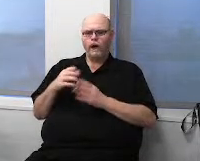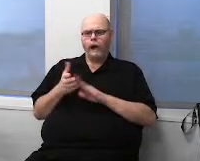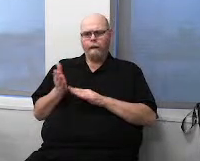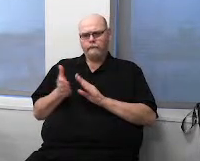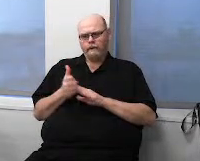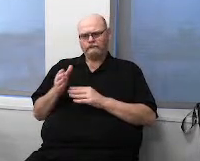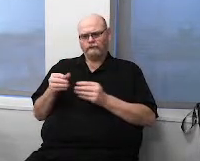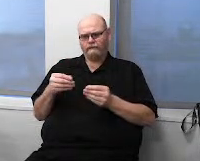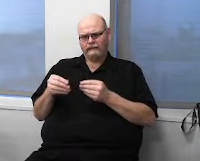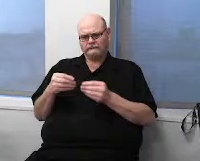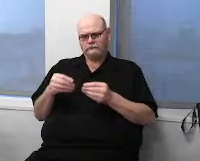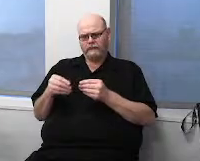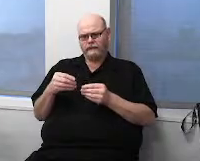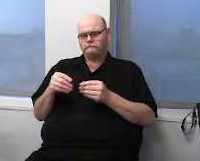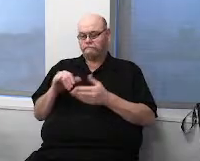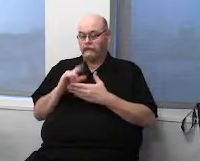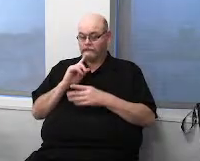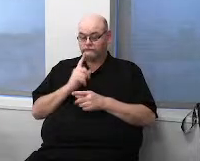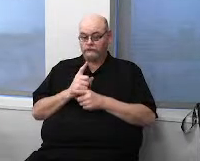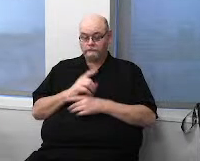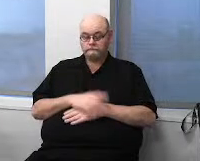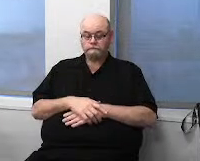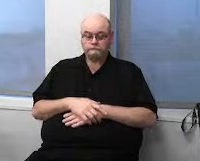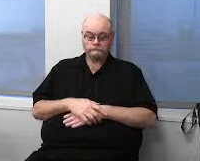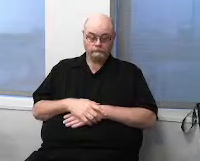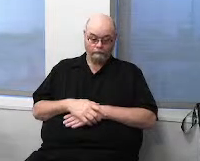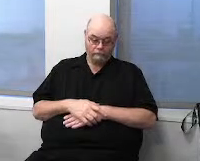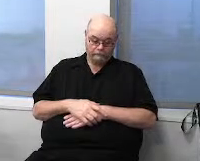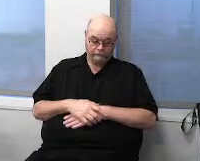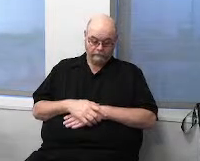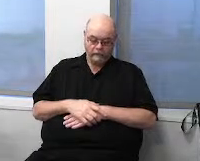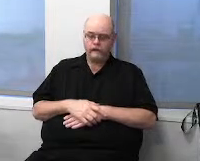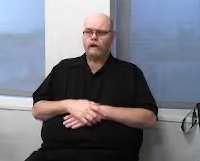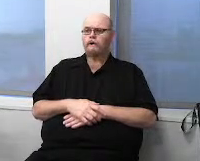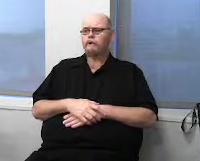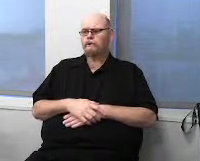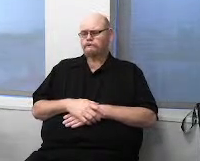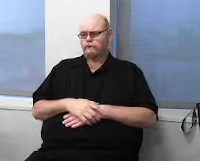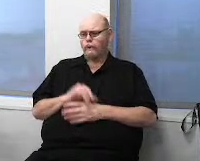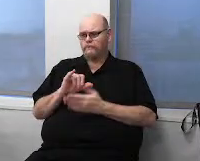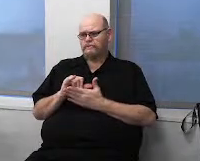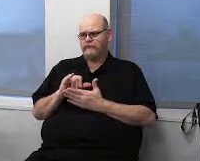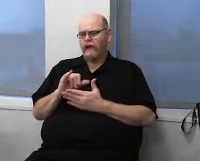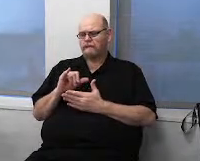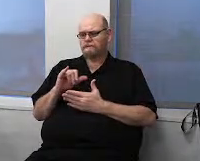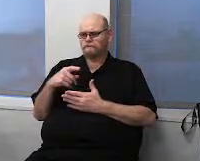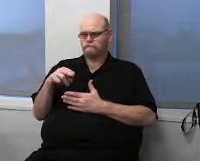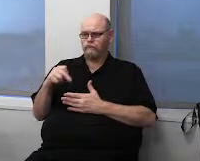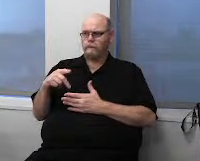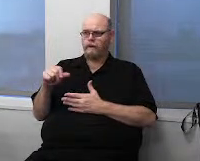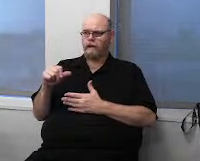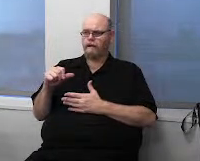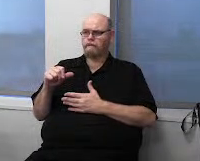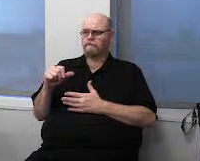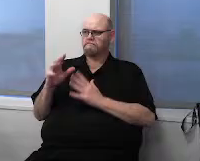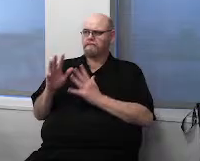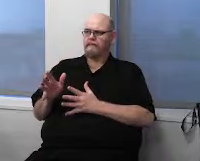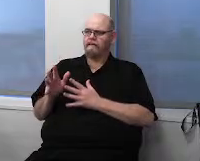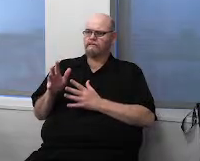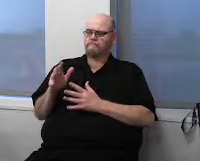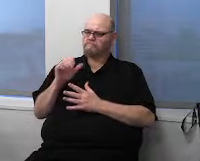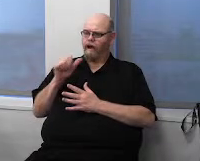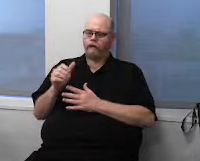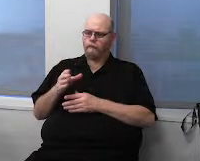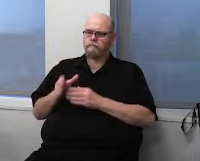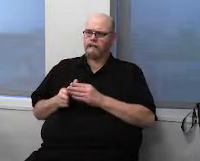termed operational flexibility. Is that right? That's correct. And these are projects that PREPA left uncompleted before